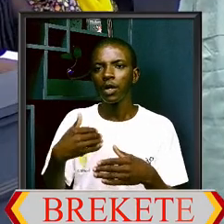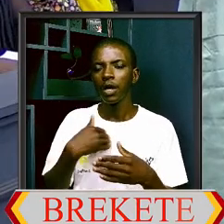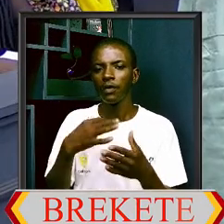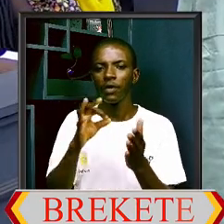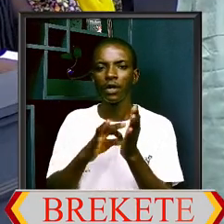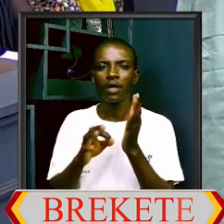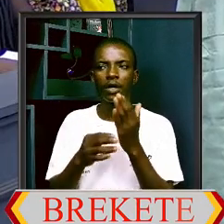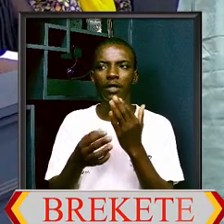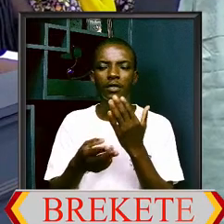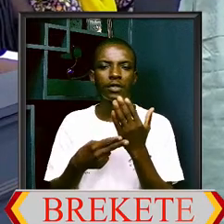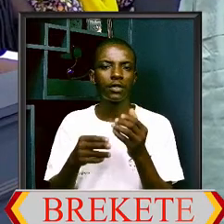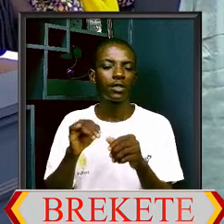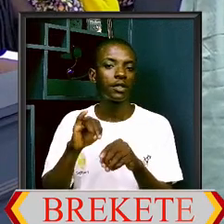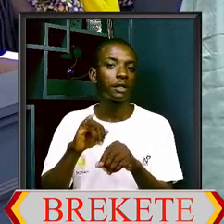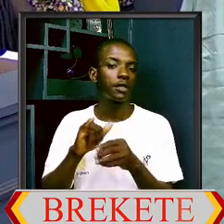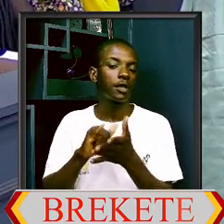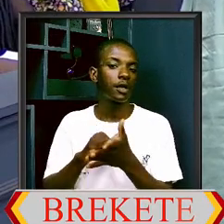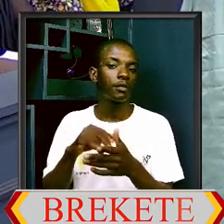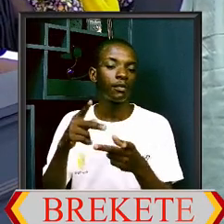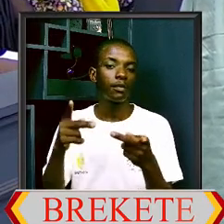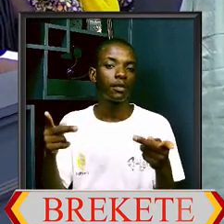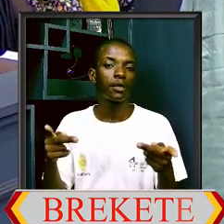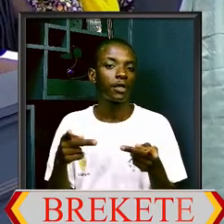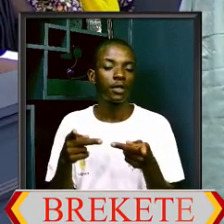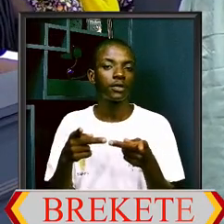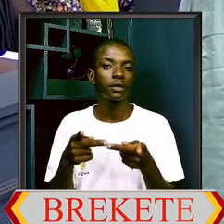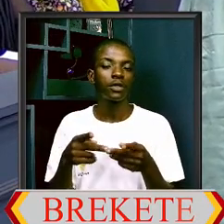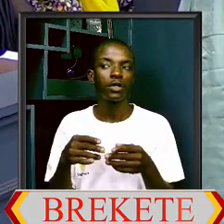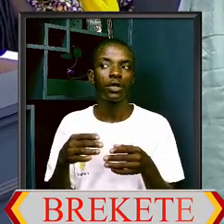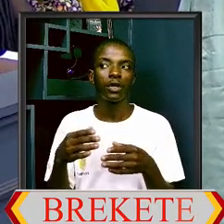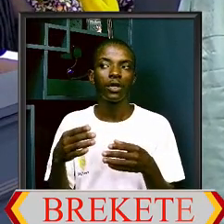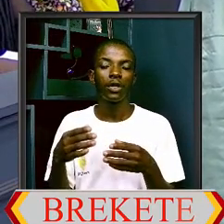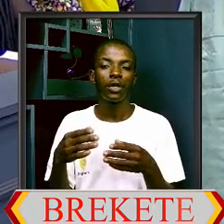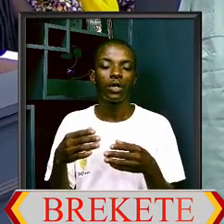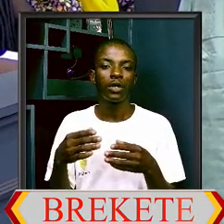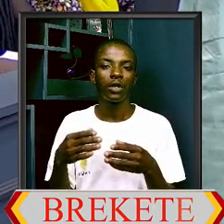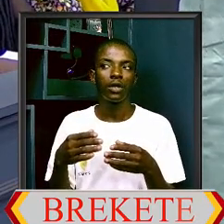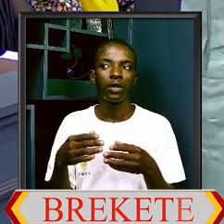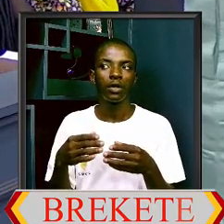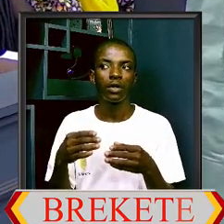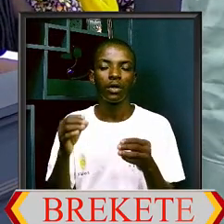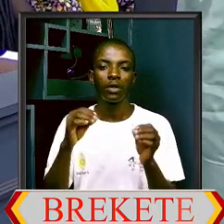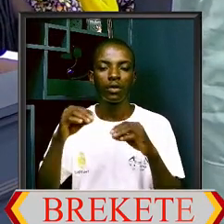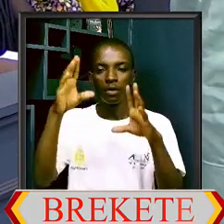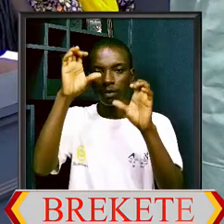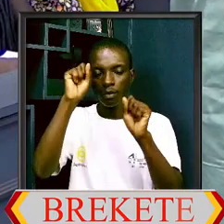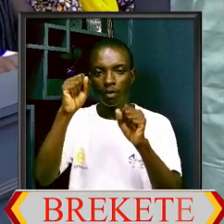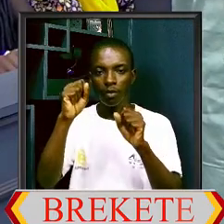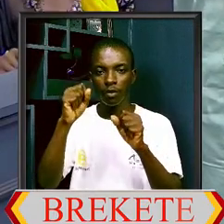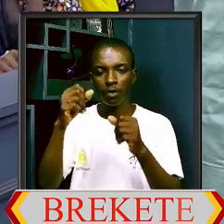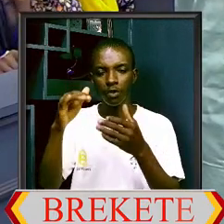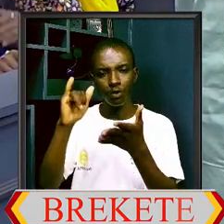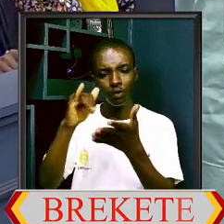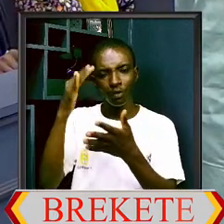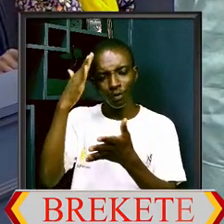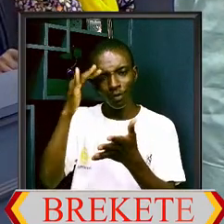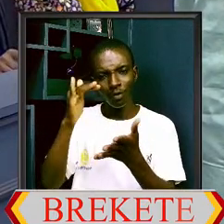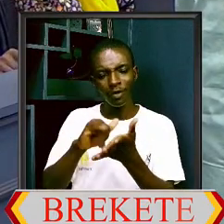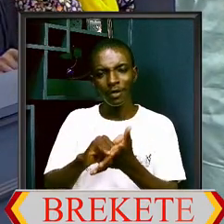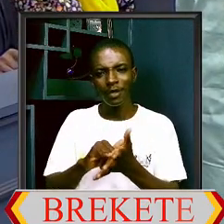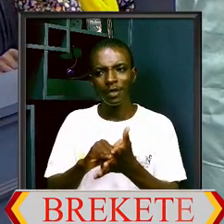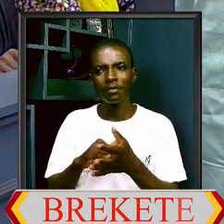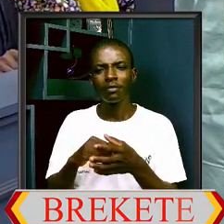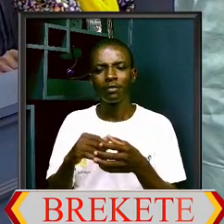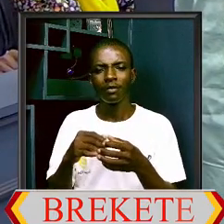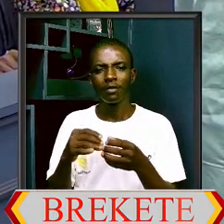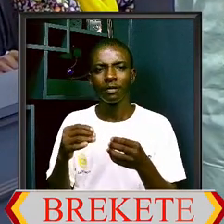account for that place H I go collect president you know say